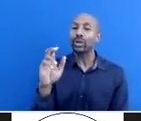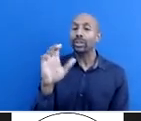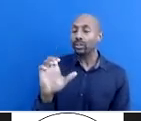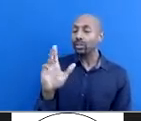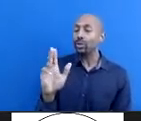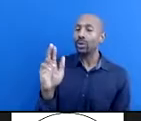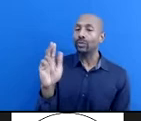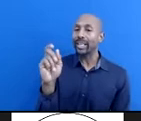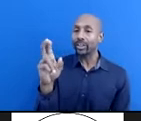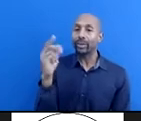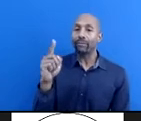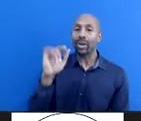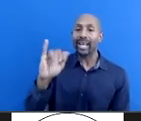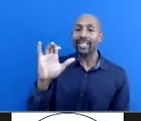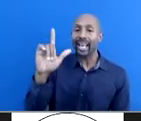you all for coming.